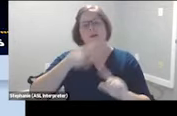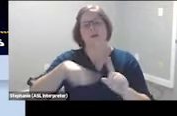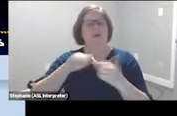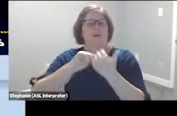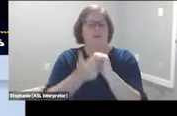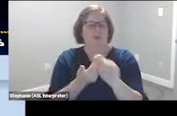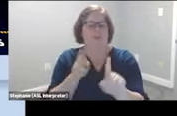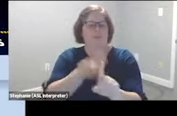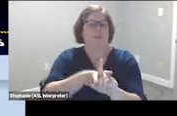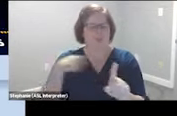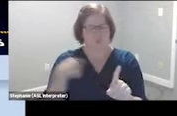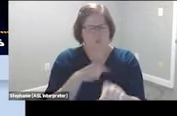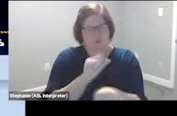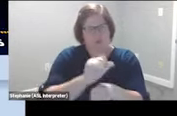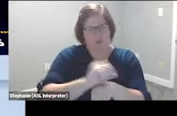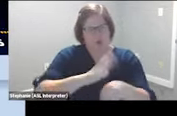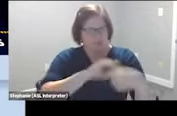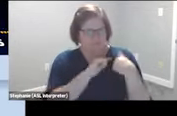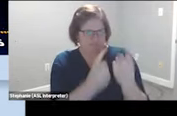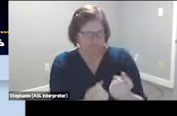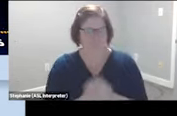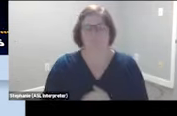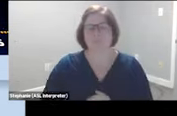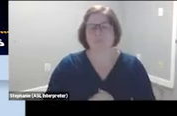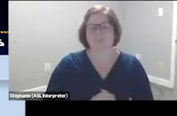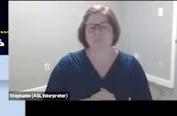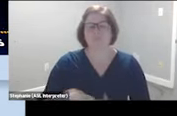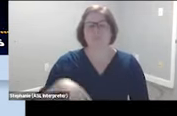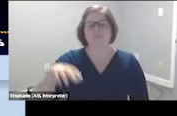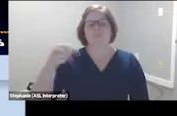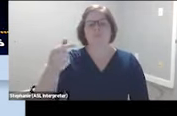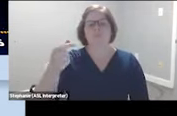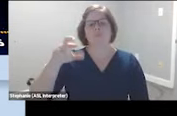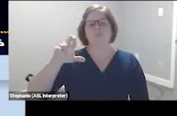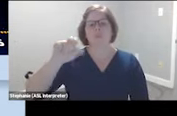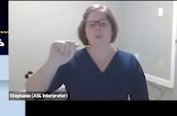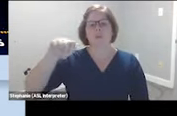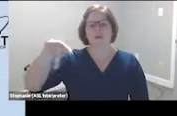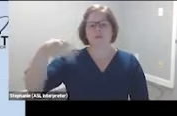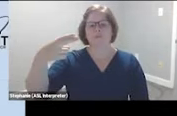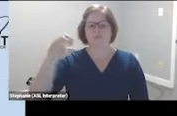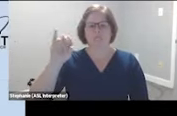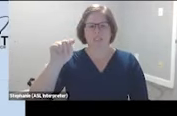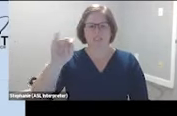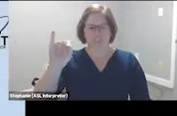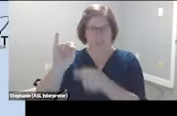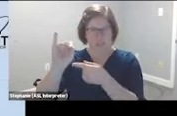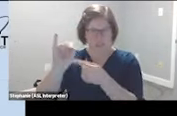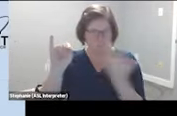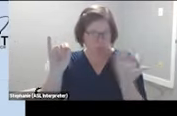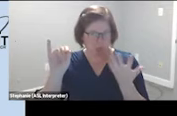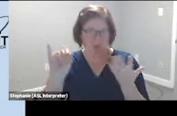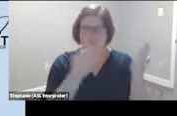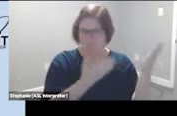we have been working on with the Graphiti. So the Graphiti is, and I'm showing a slide that is a picture of the